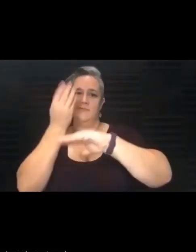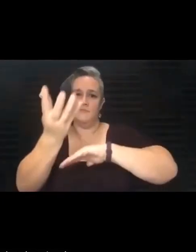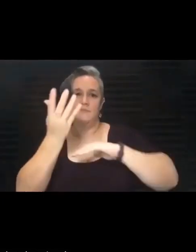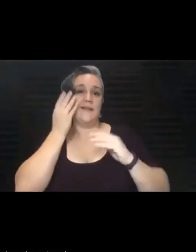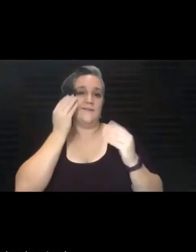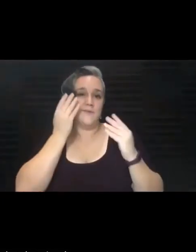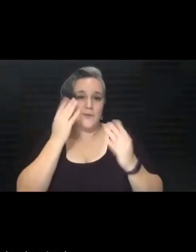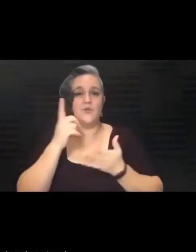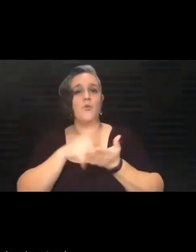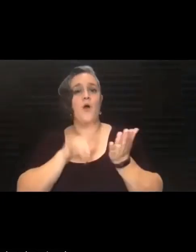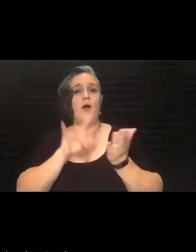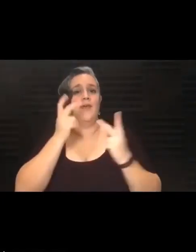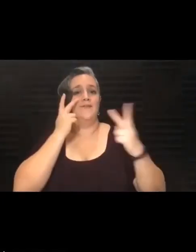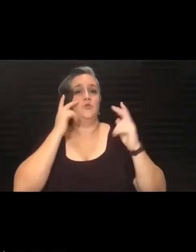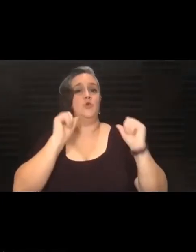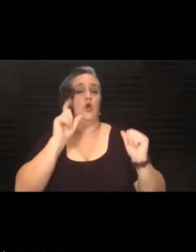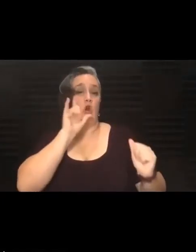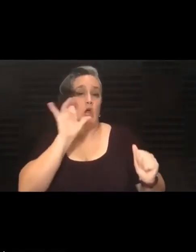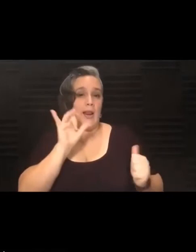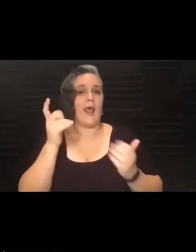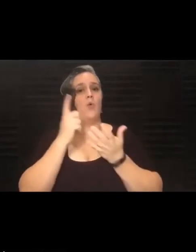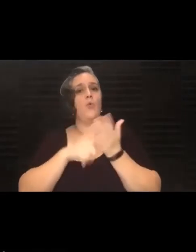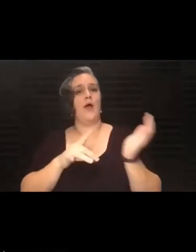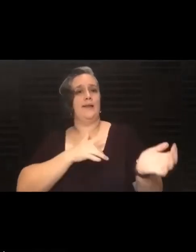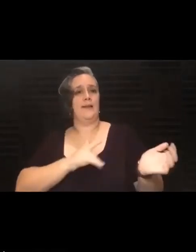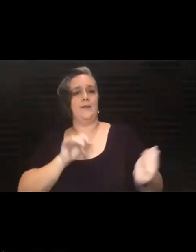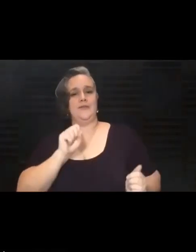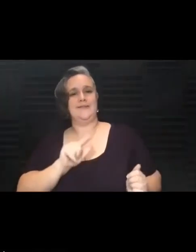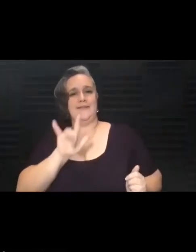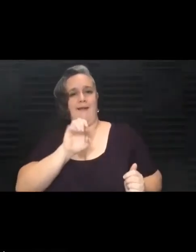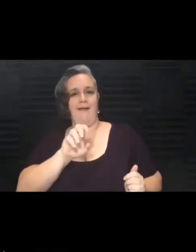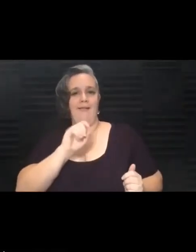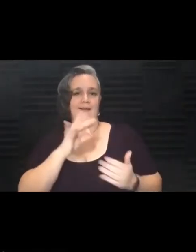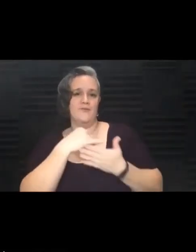like, and the style that it might be drawn in if it's a drawn cartoon.